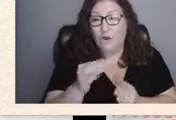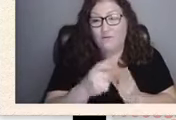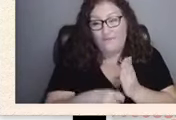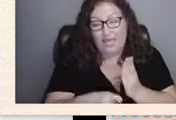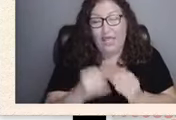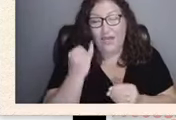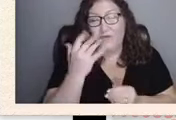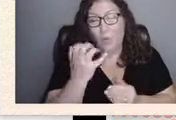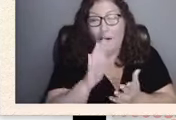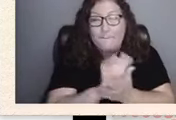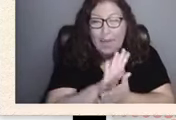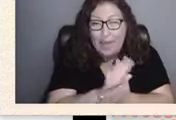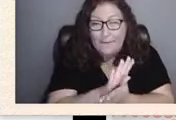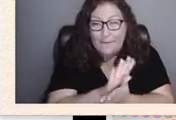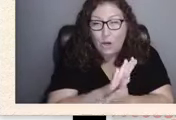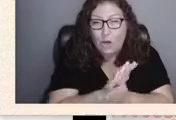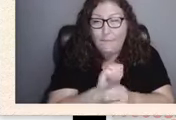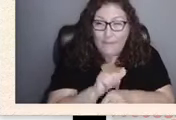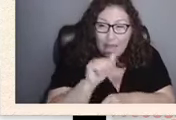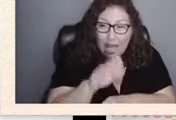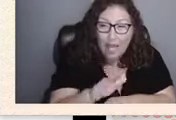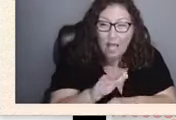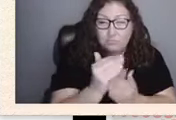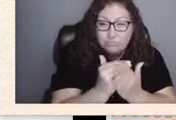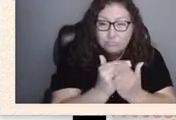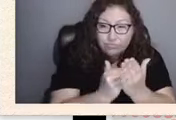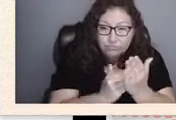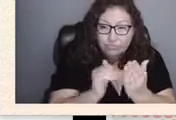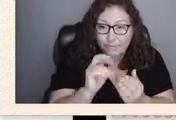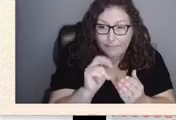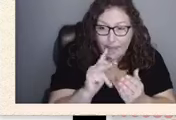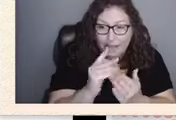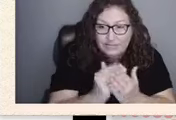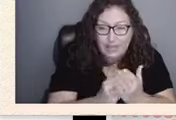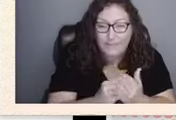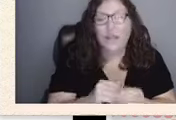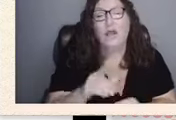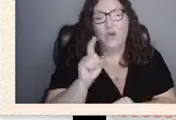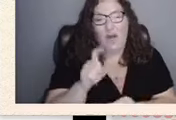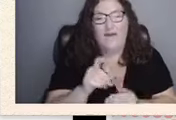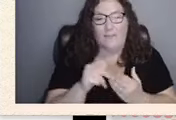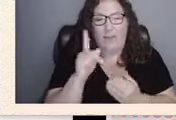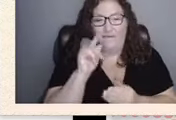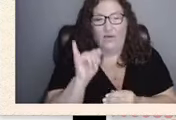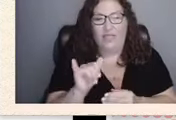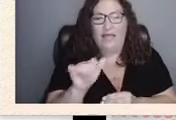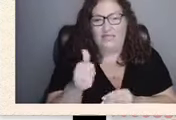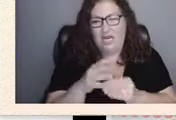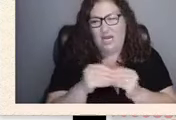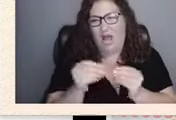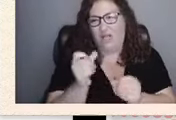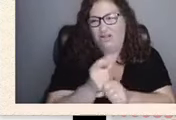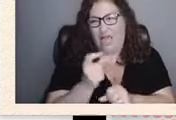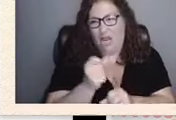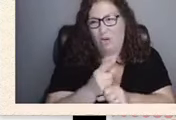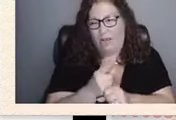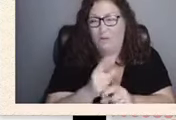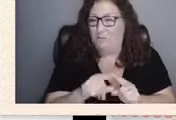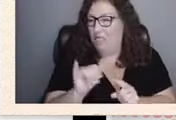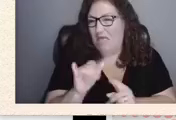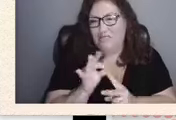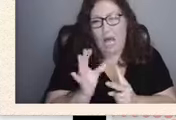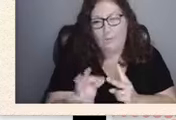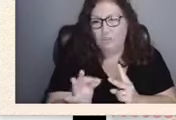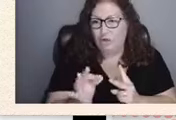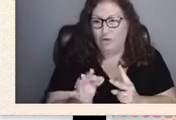online PDF statement, you would have to pay $10 annually for that statement. But that's an optional fee. You can